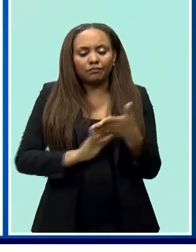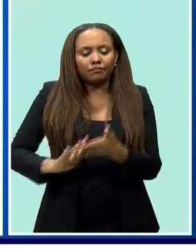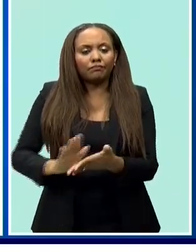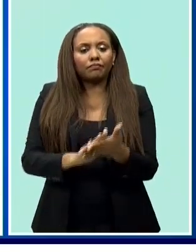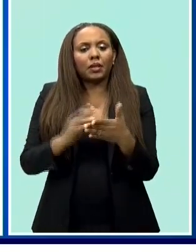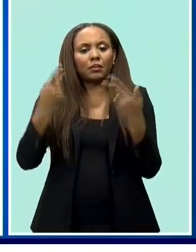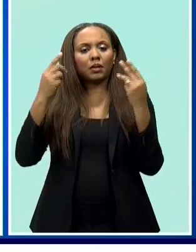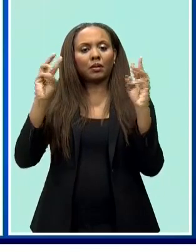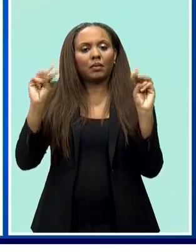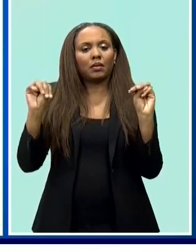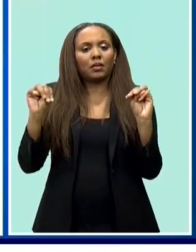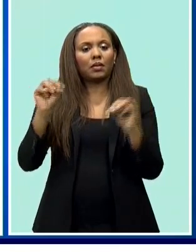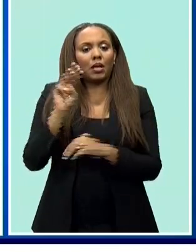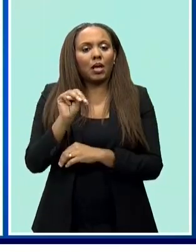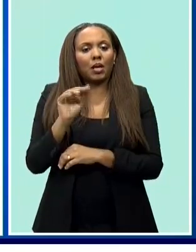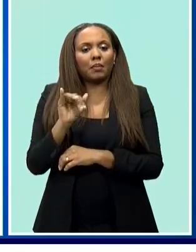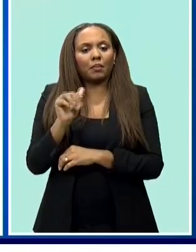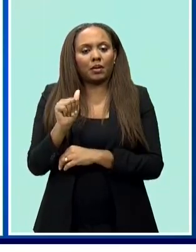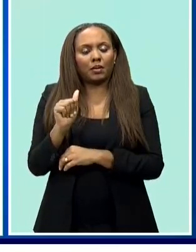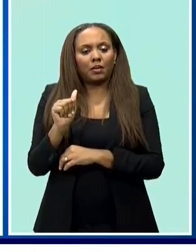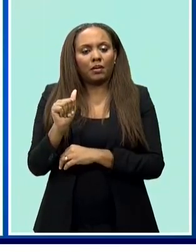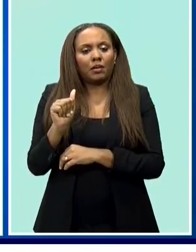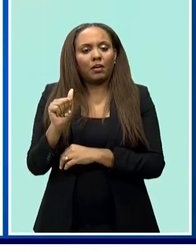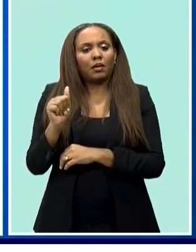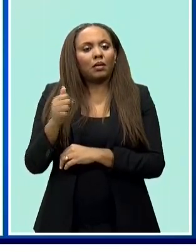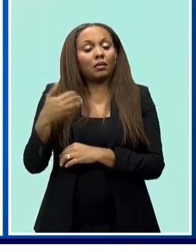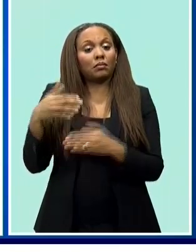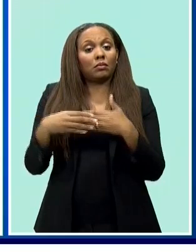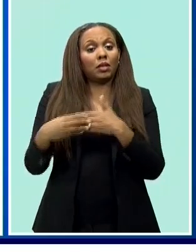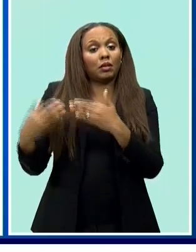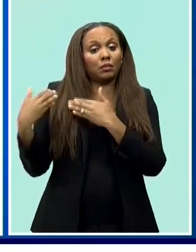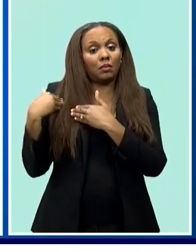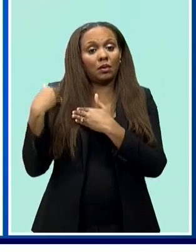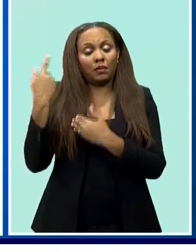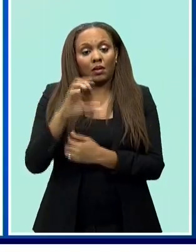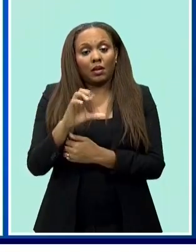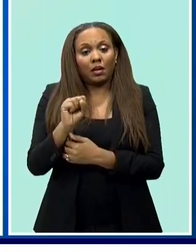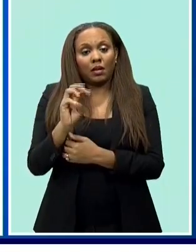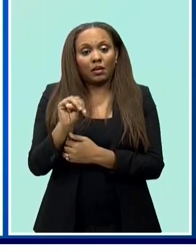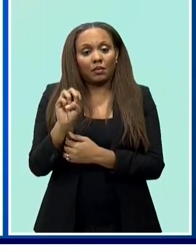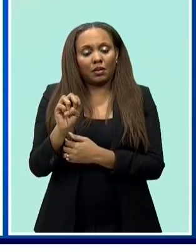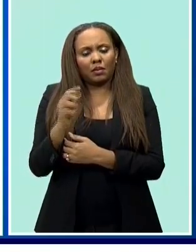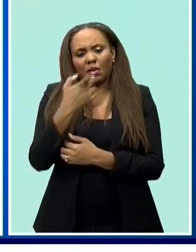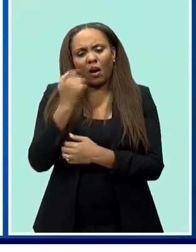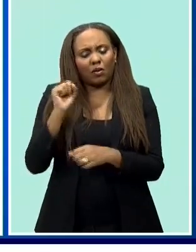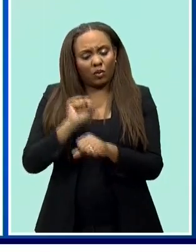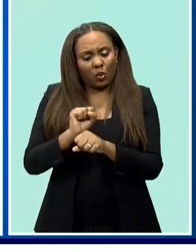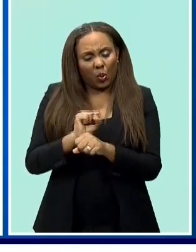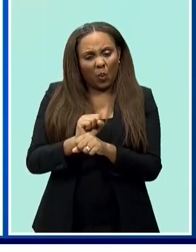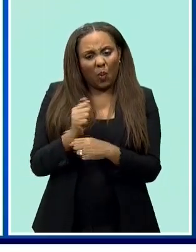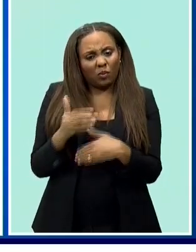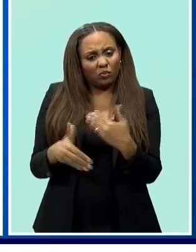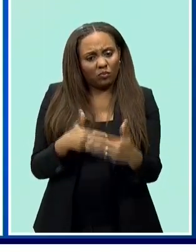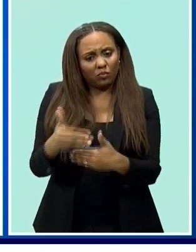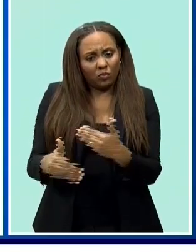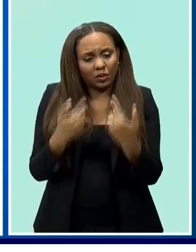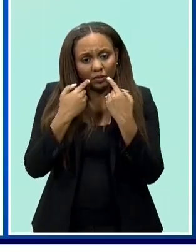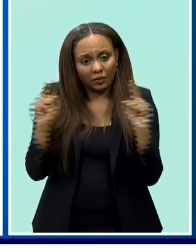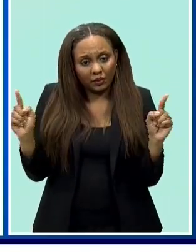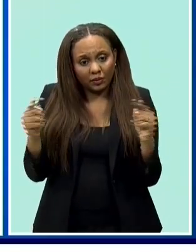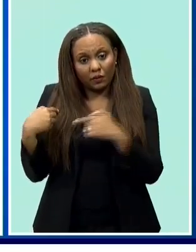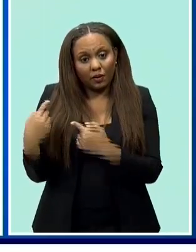lead responsibility for the CSME, for her efforts to advance the work in this area. The agreement would enable the creation